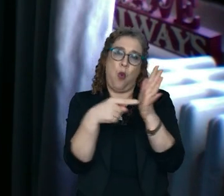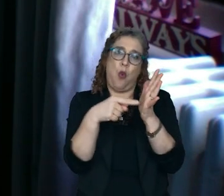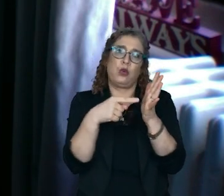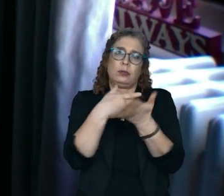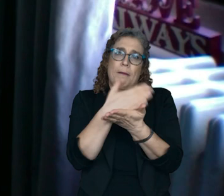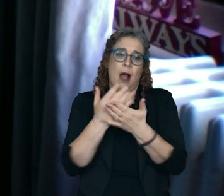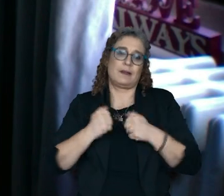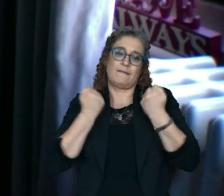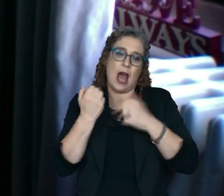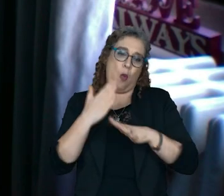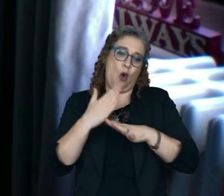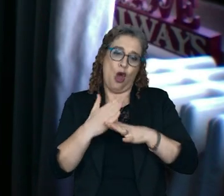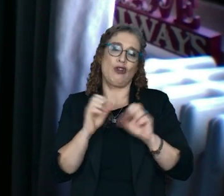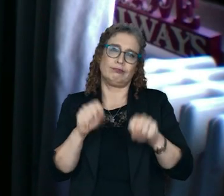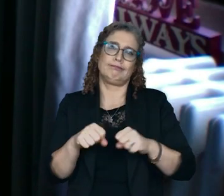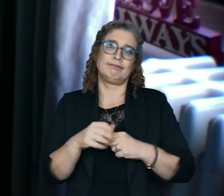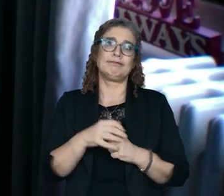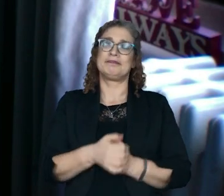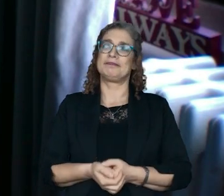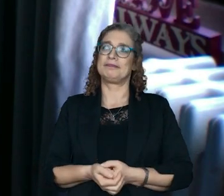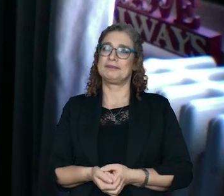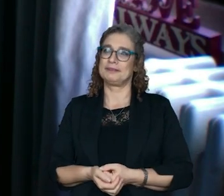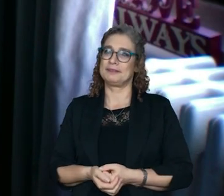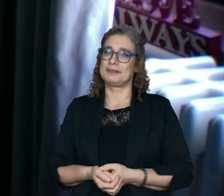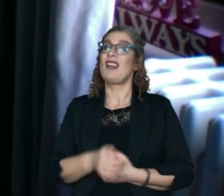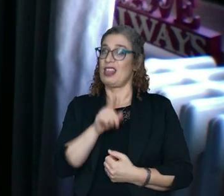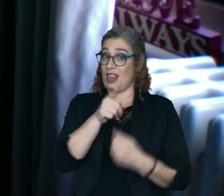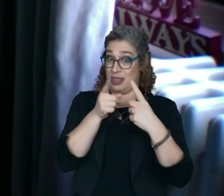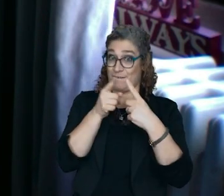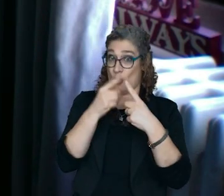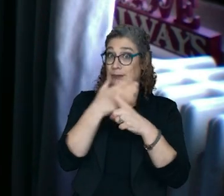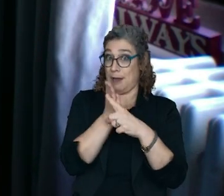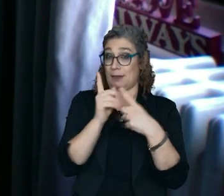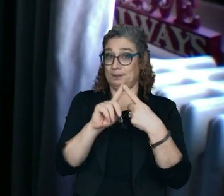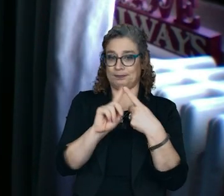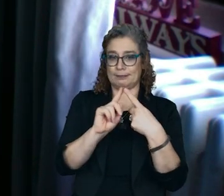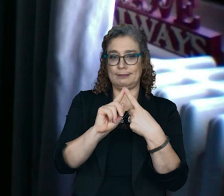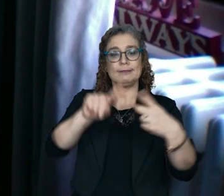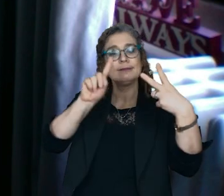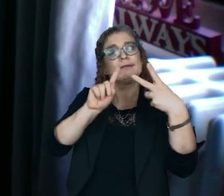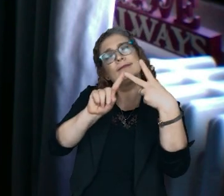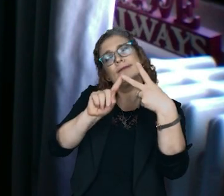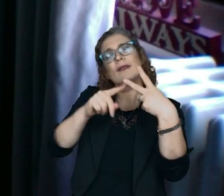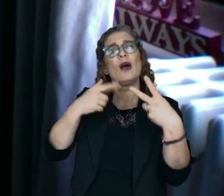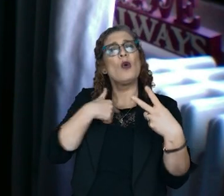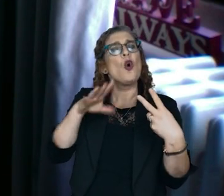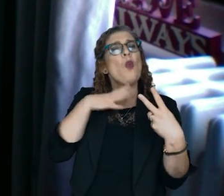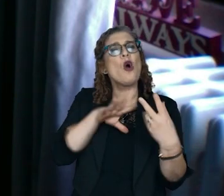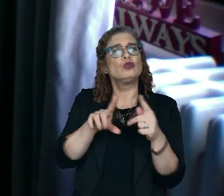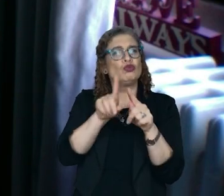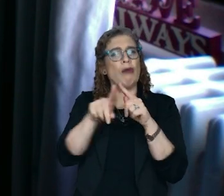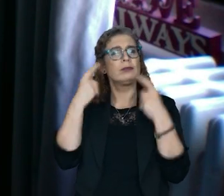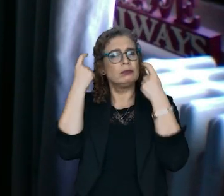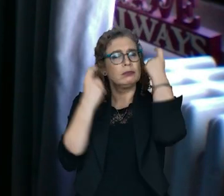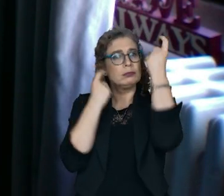to the work of women on the front line. Secondly, we want to seek in a small way to address